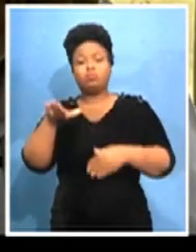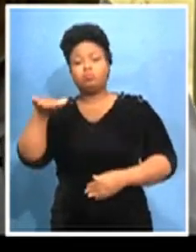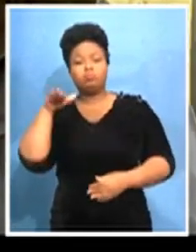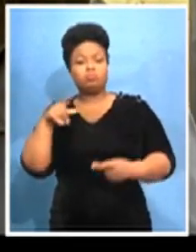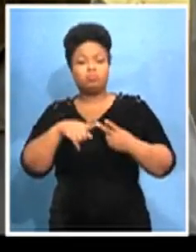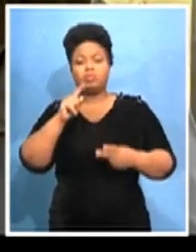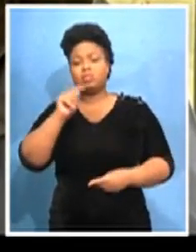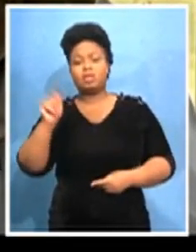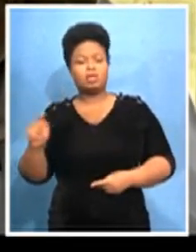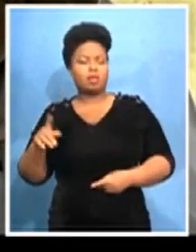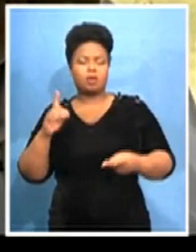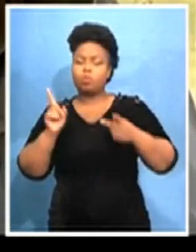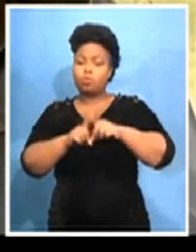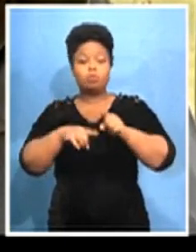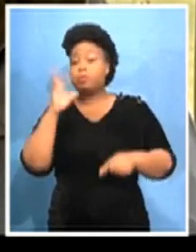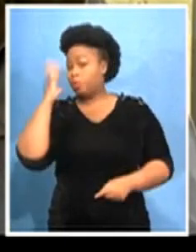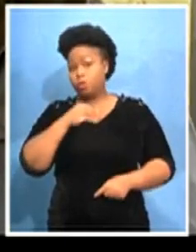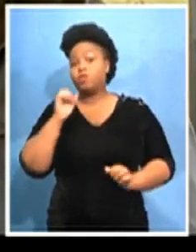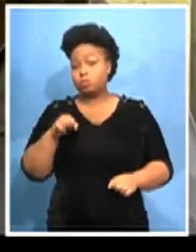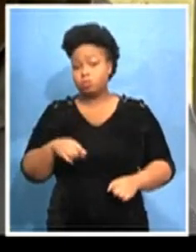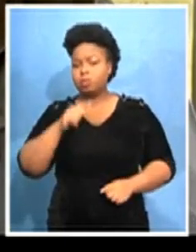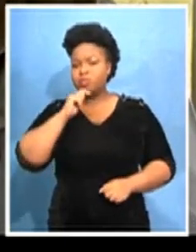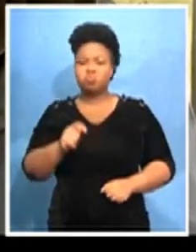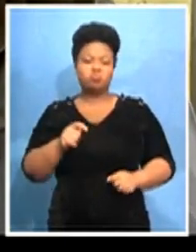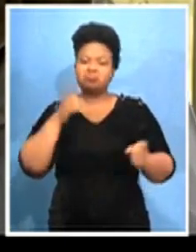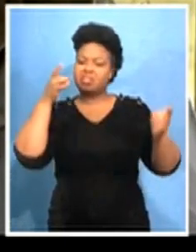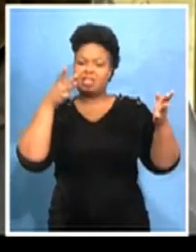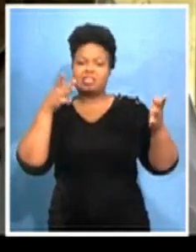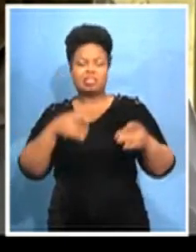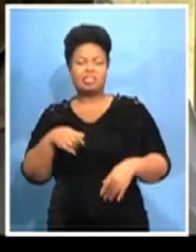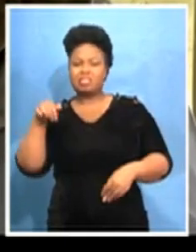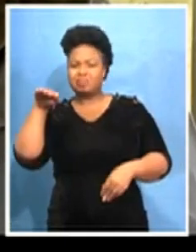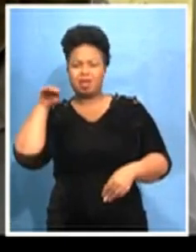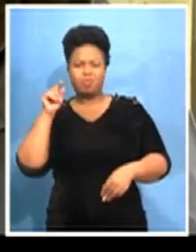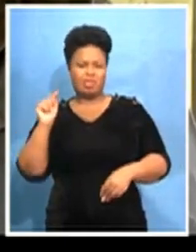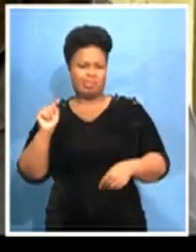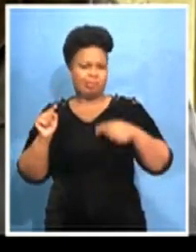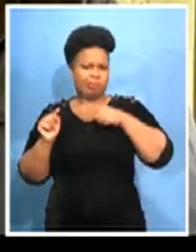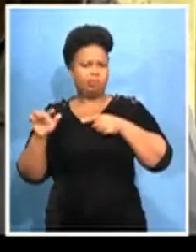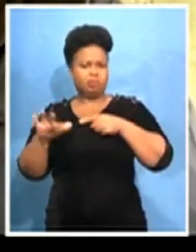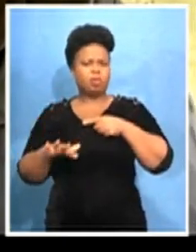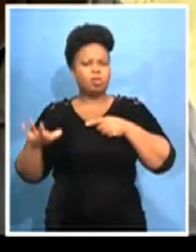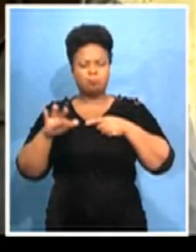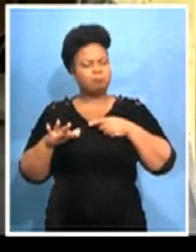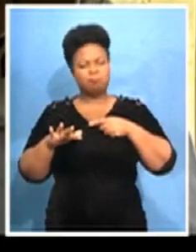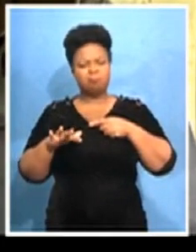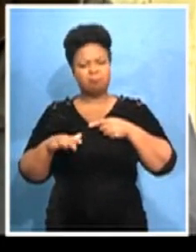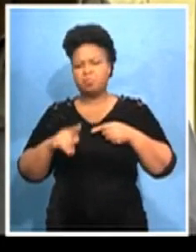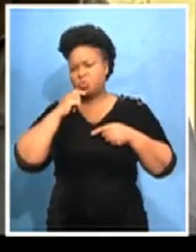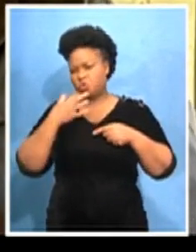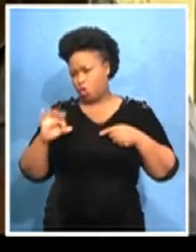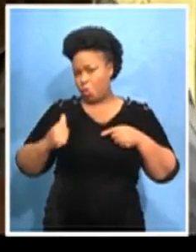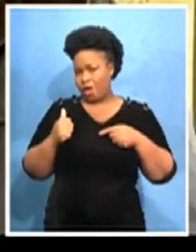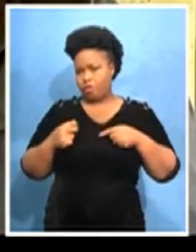countries. But a hunting trip in Zimbabwe, for example, it's not the place where a wife really would want to be stuck in the middle of the bush in a rustic